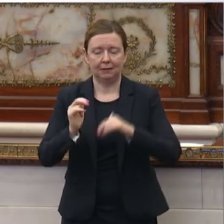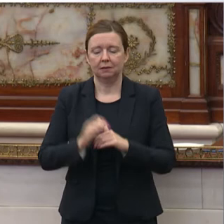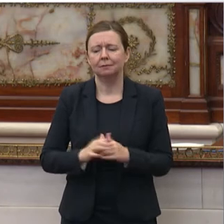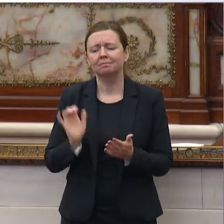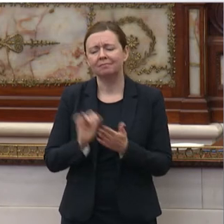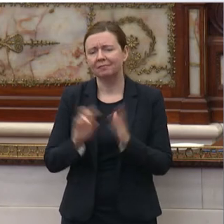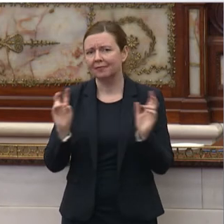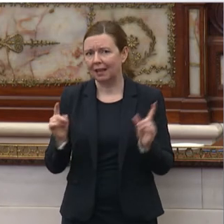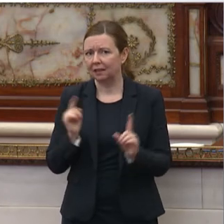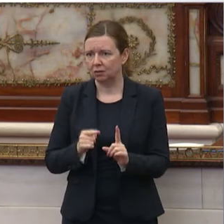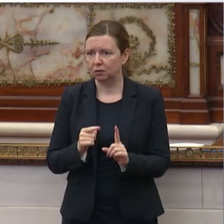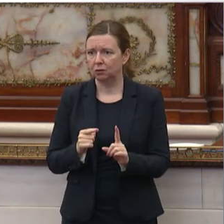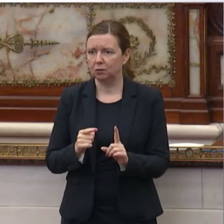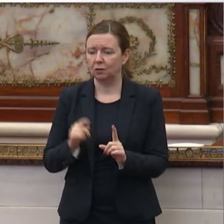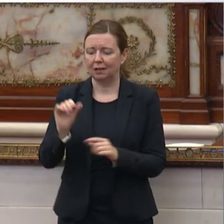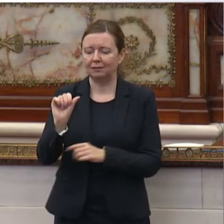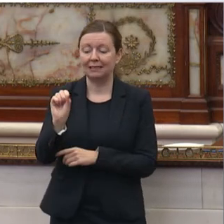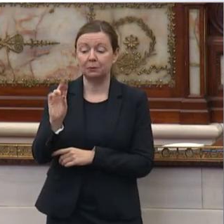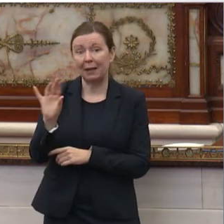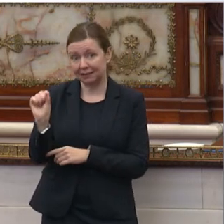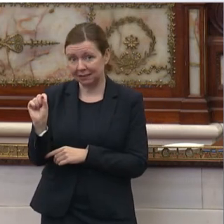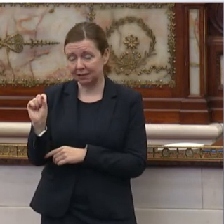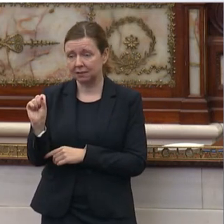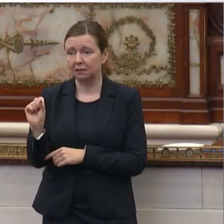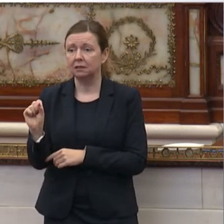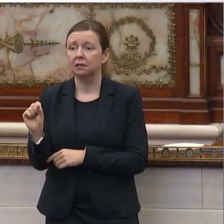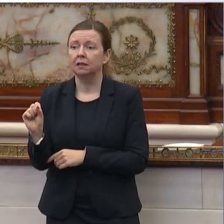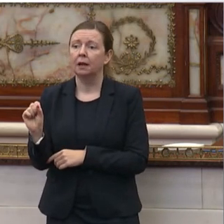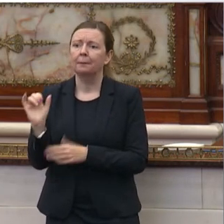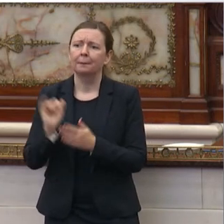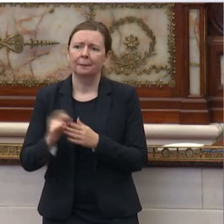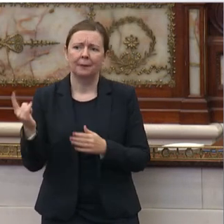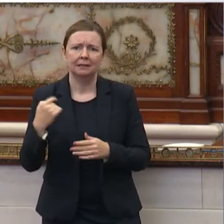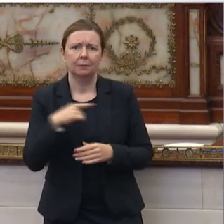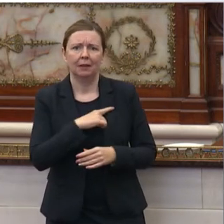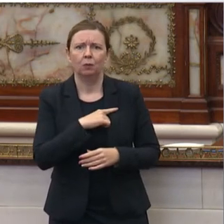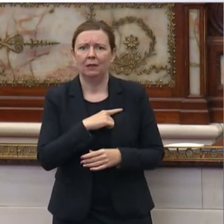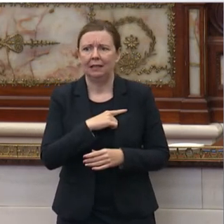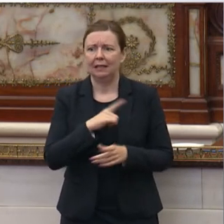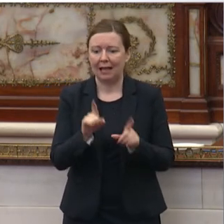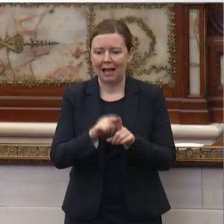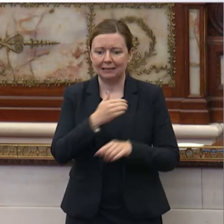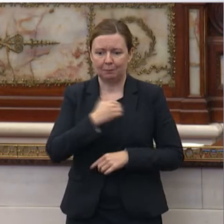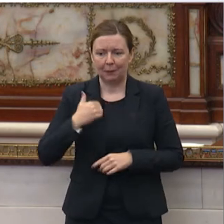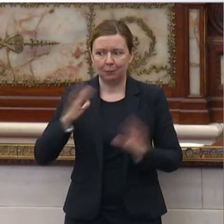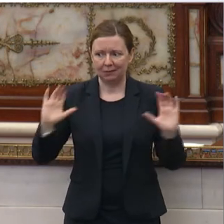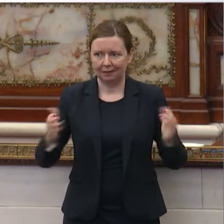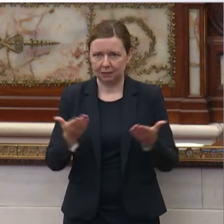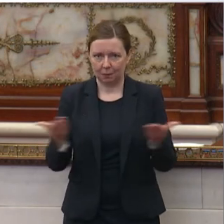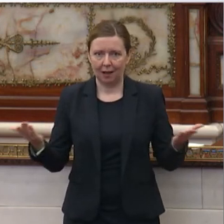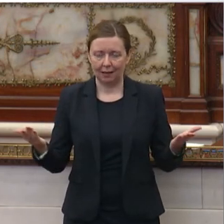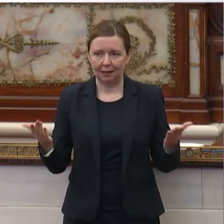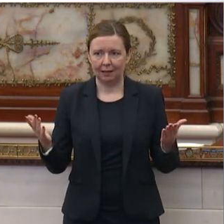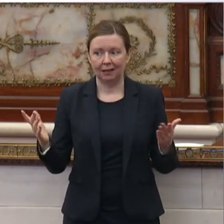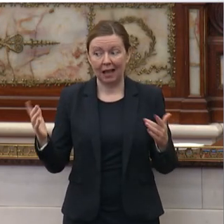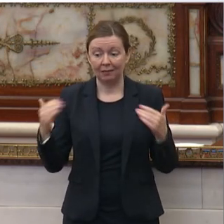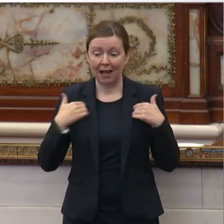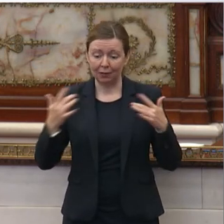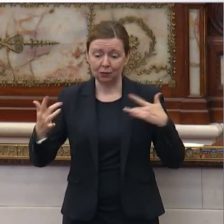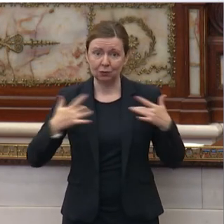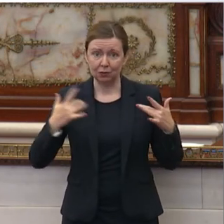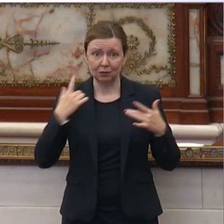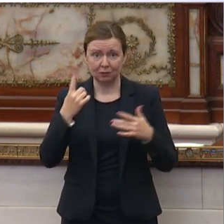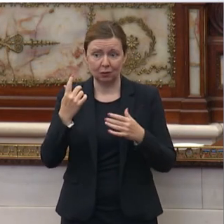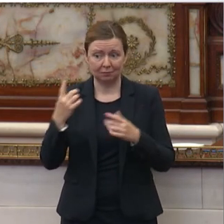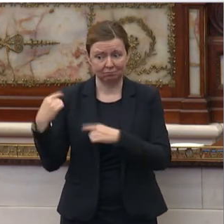issue of asbestos is something that we as members of this body have had concerns about for